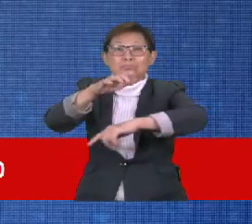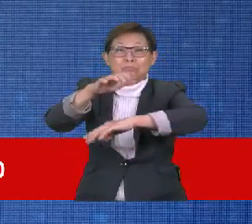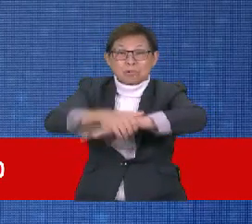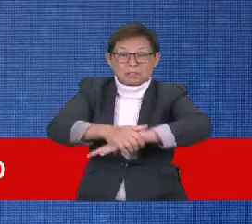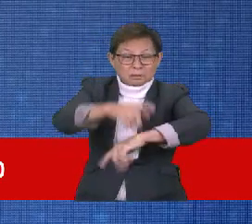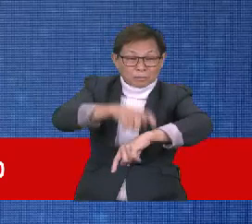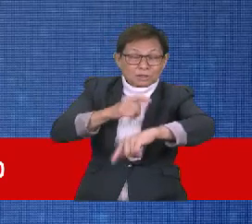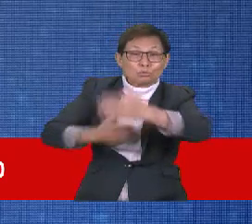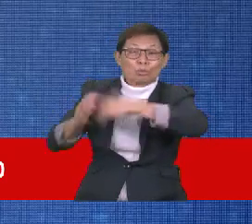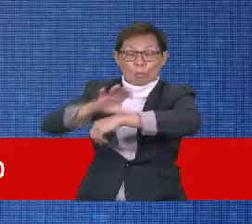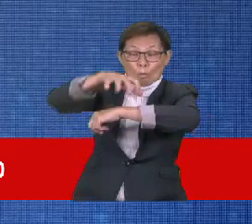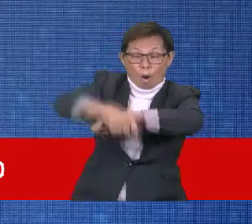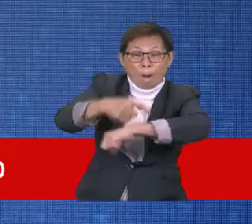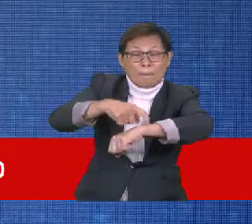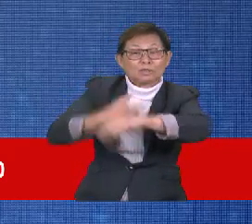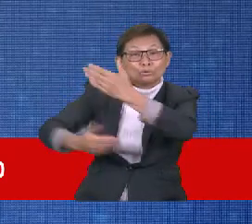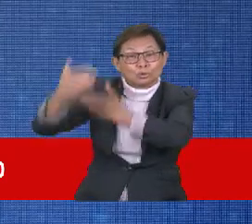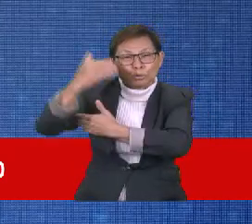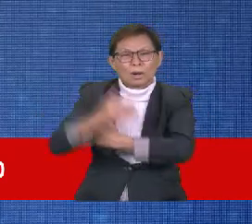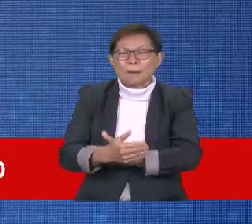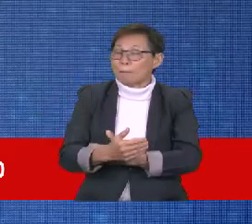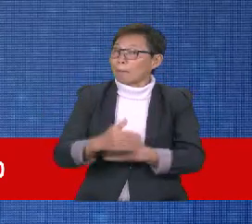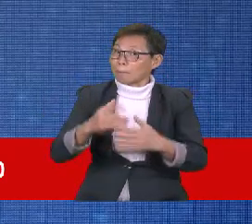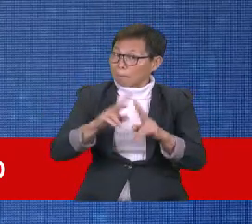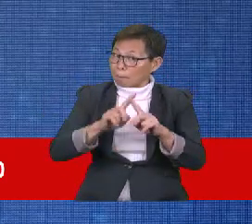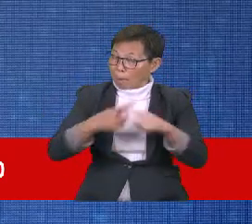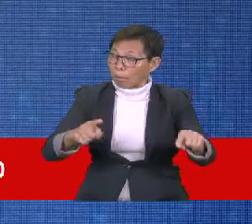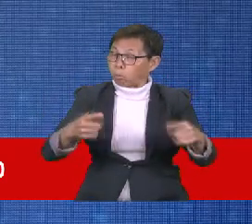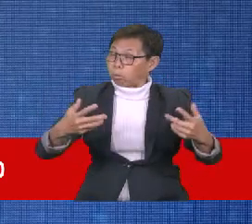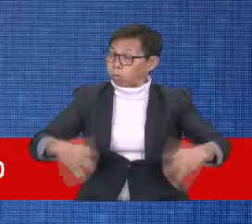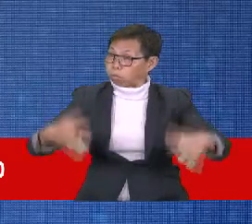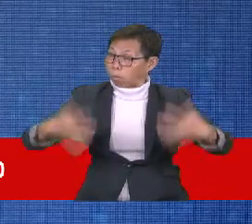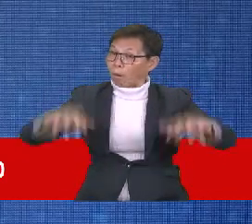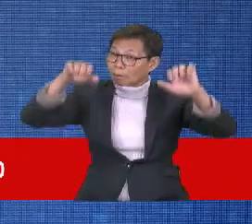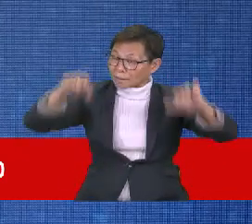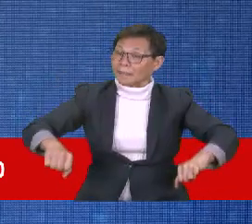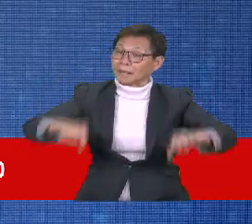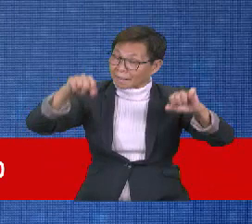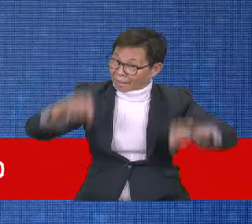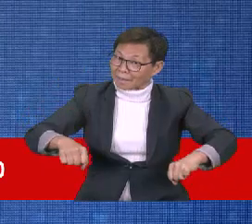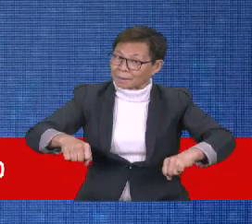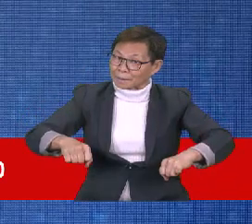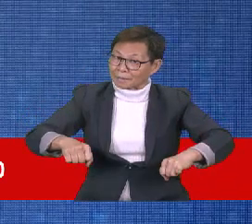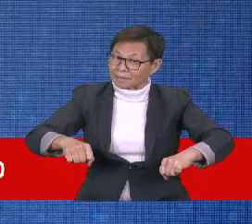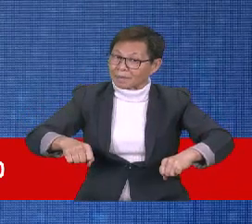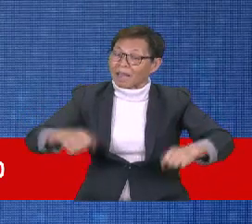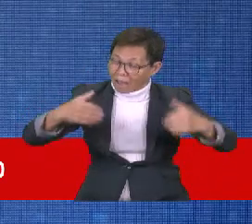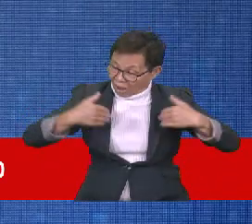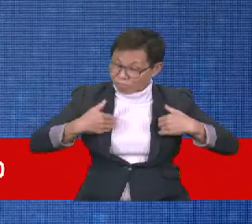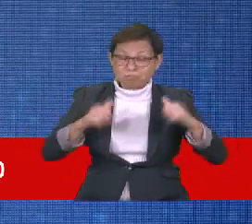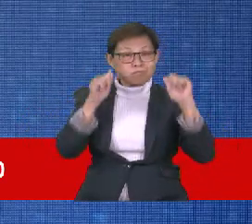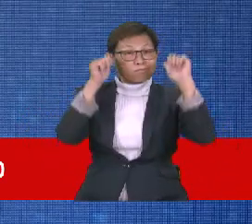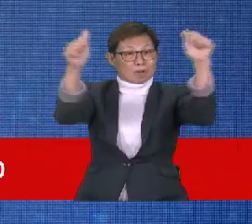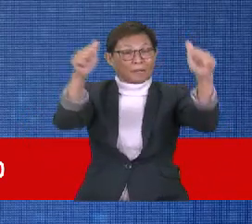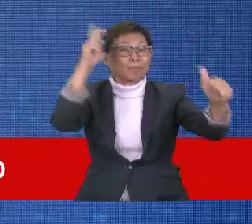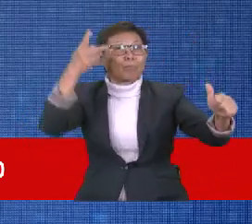But it's remarkable that we can actually produce great statesmen